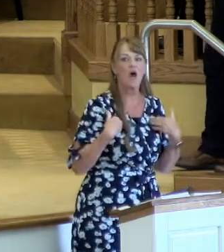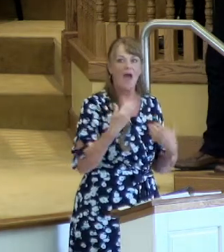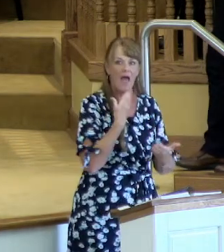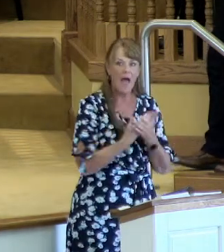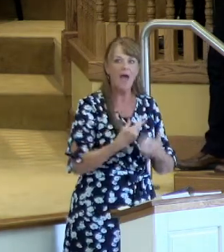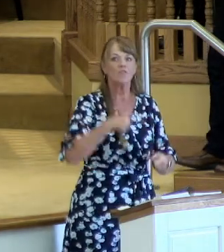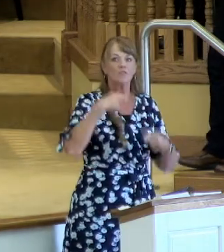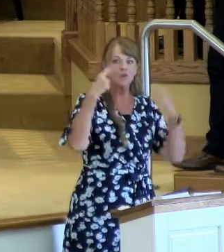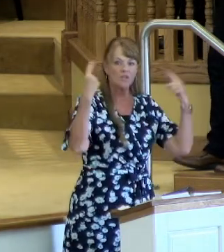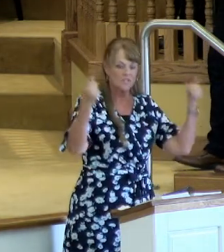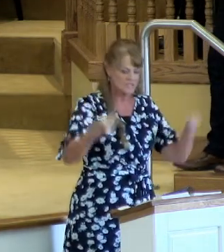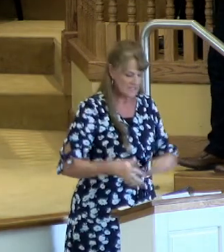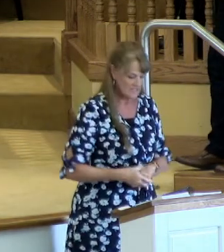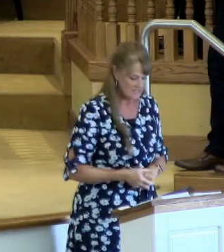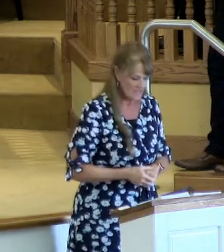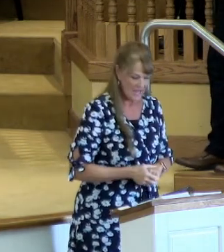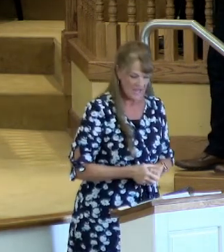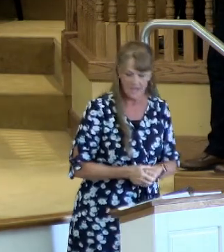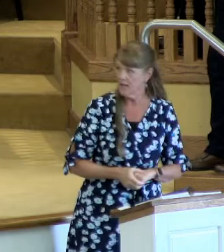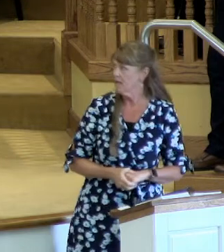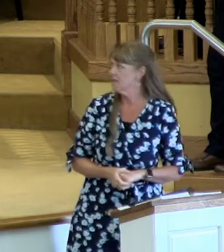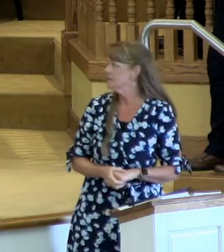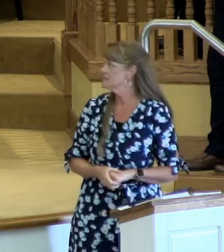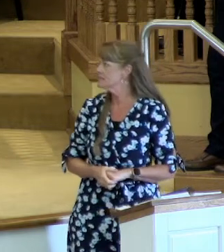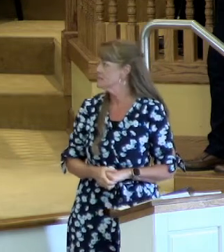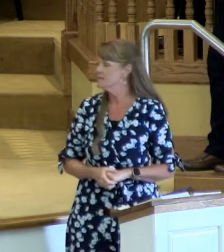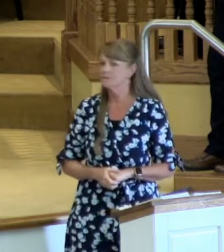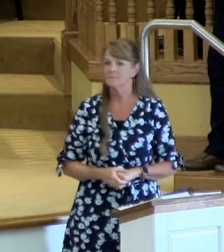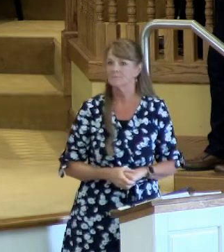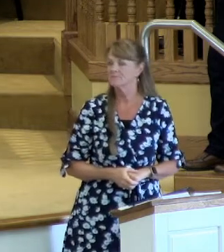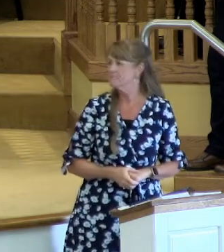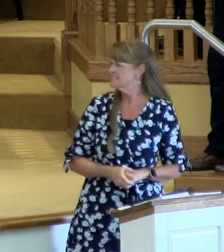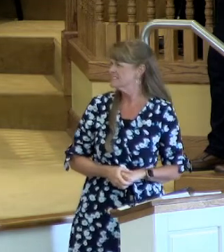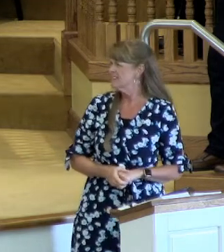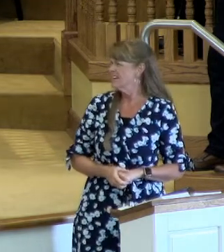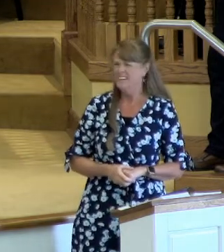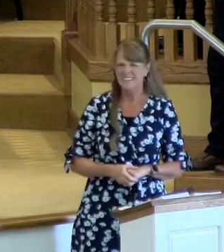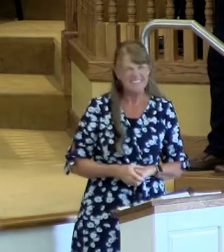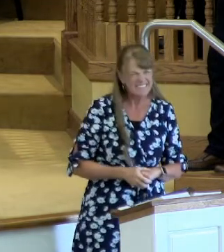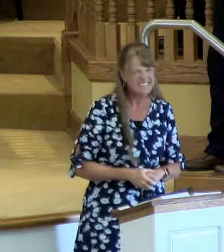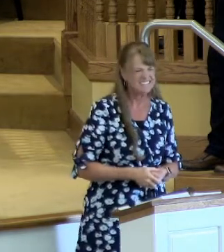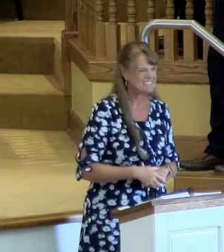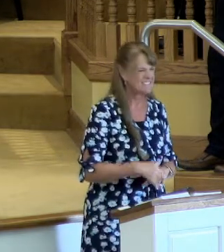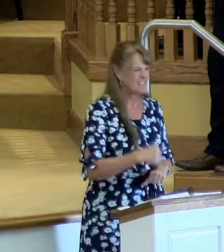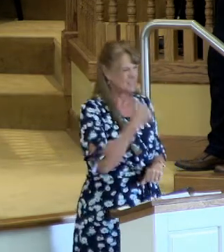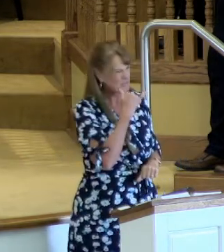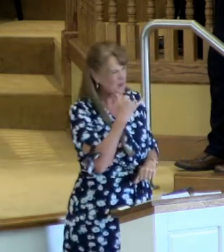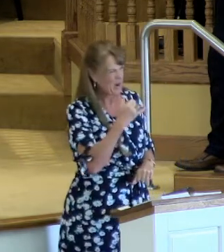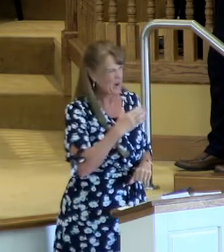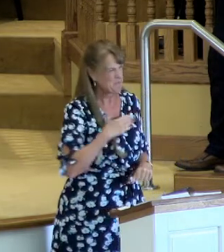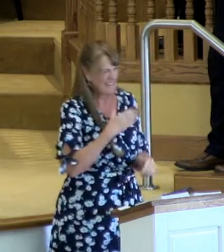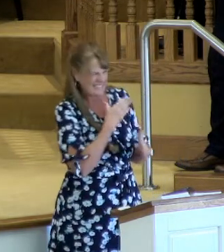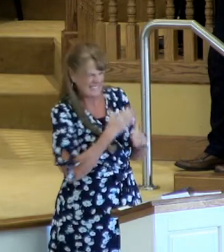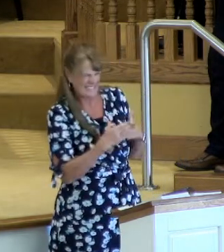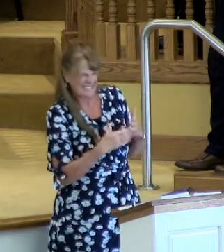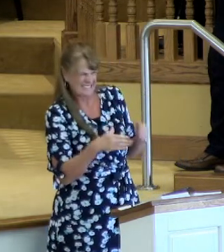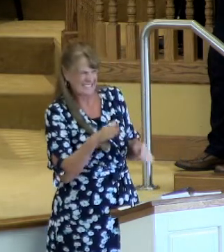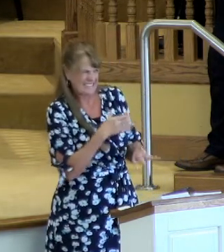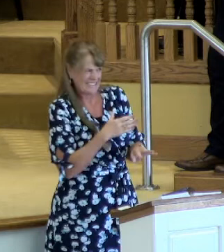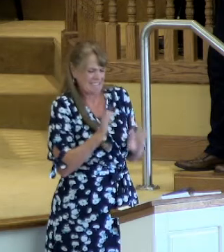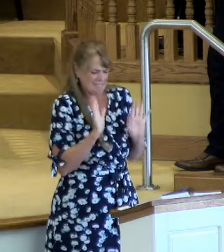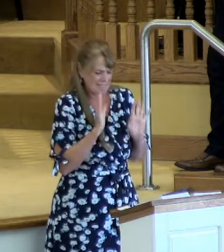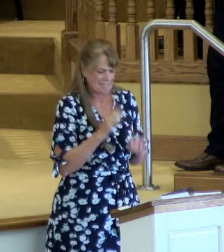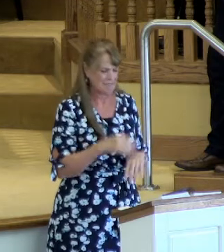thou shalt have good success. I still can't figure out the ending of that song, so that's on me. One of these days I'll learn it, I promise.